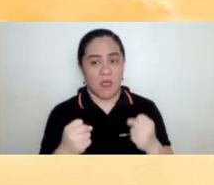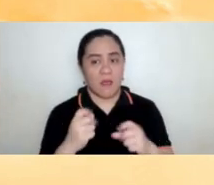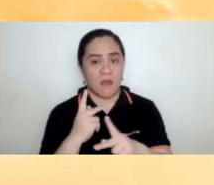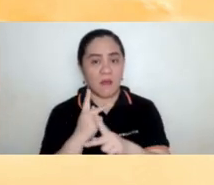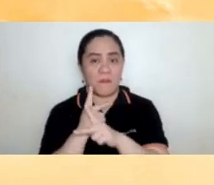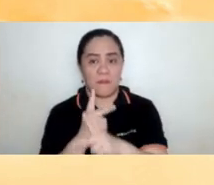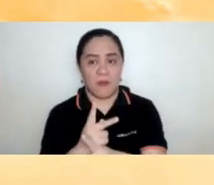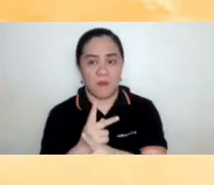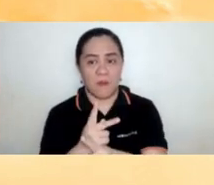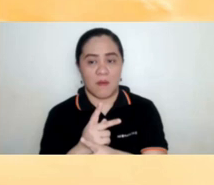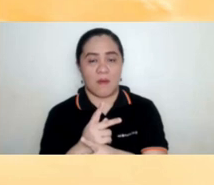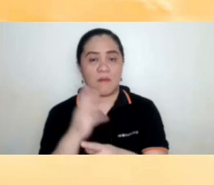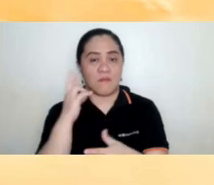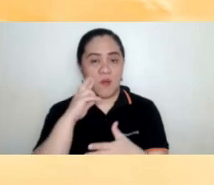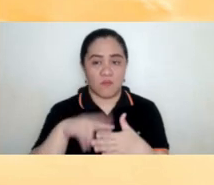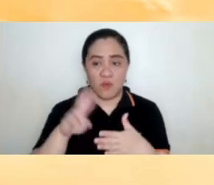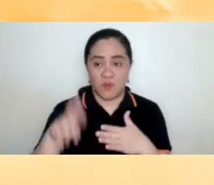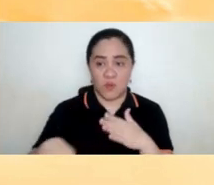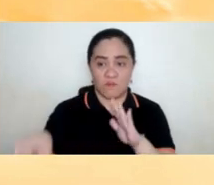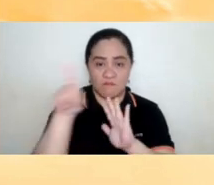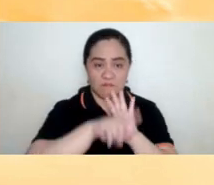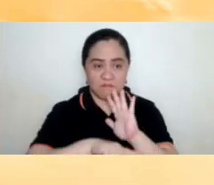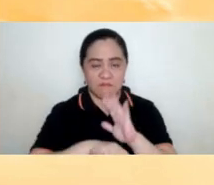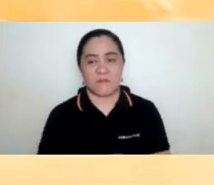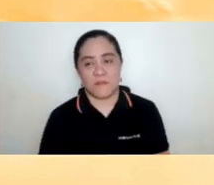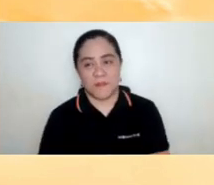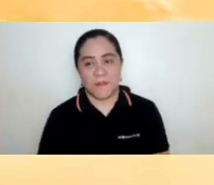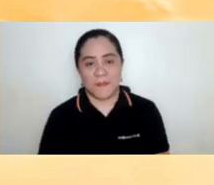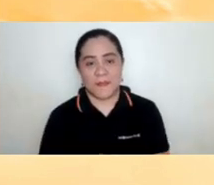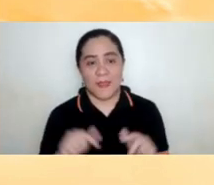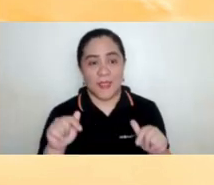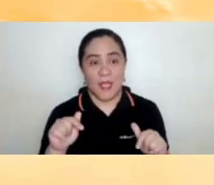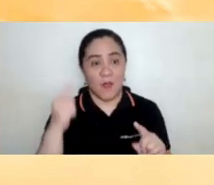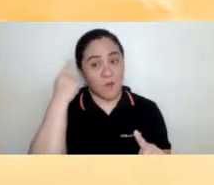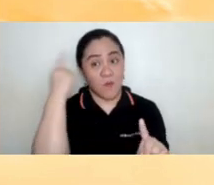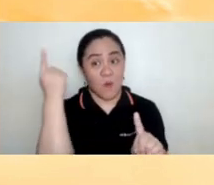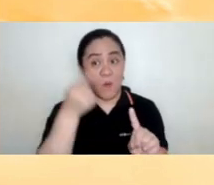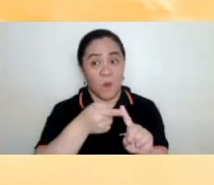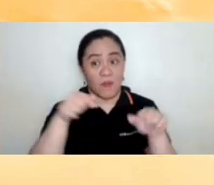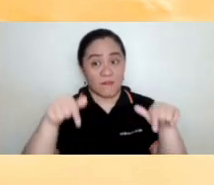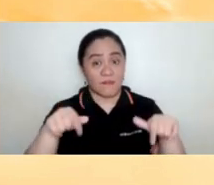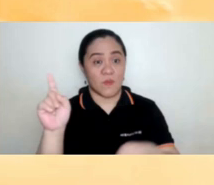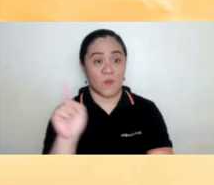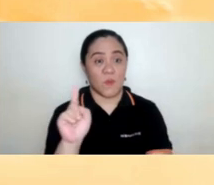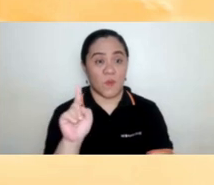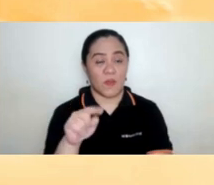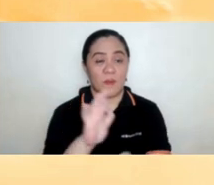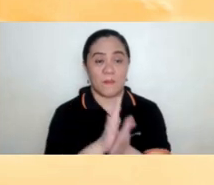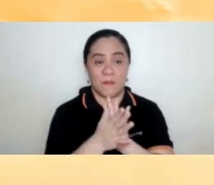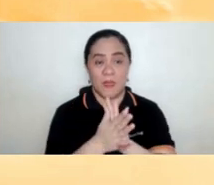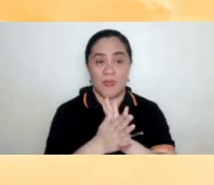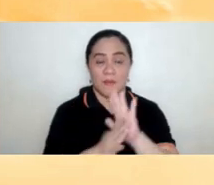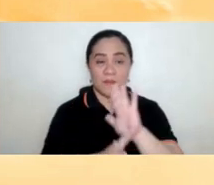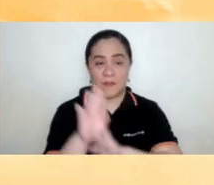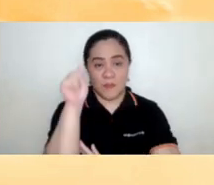negative outcomes, which we will share during this session. So our objectives here in this session are to develop awareness